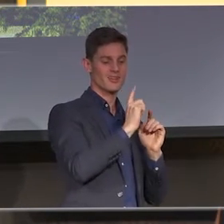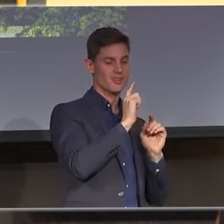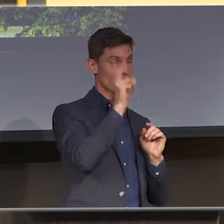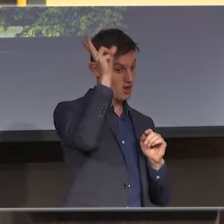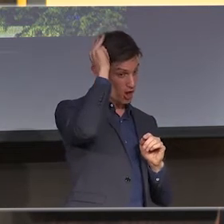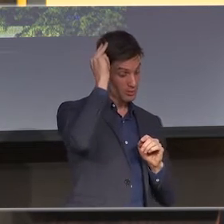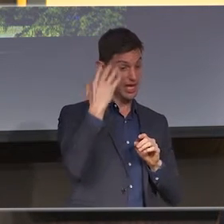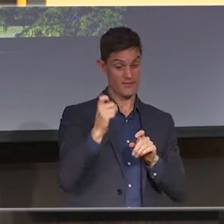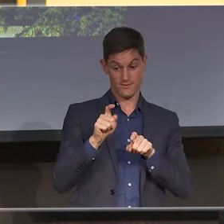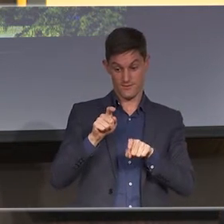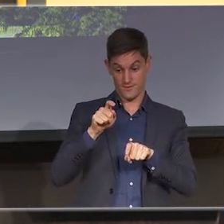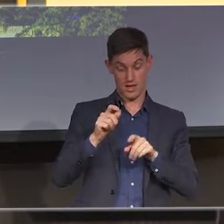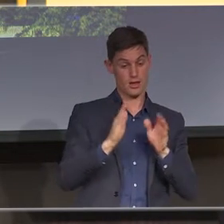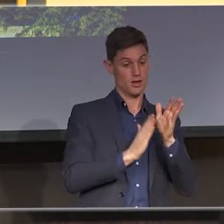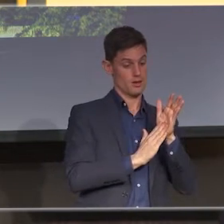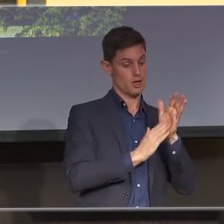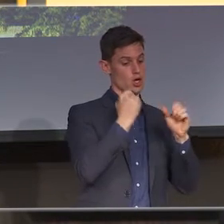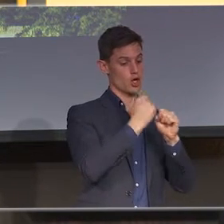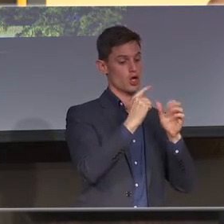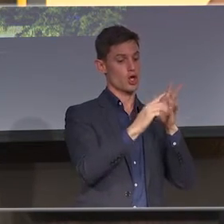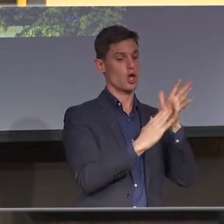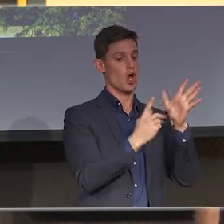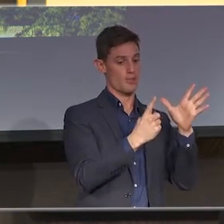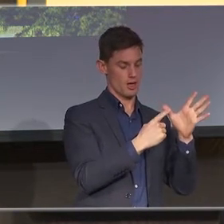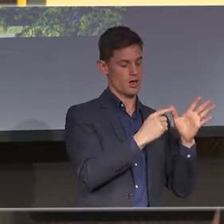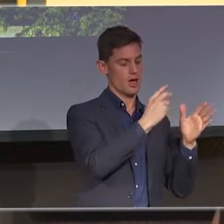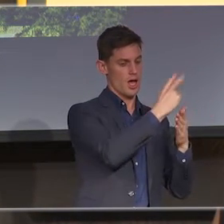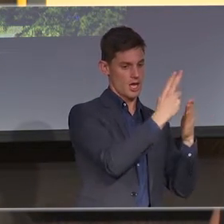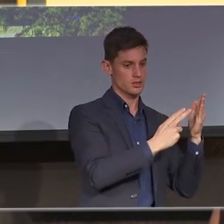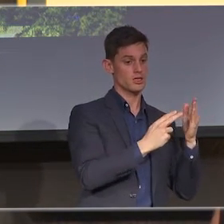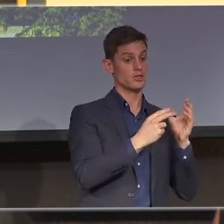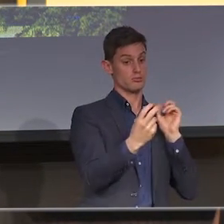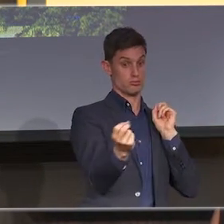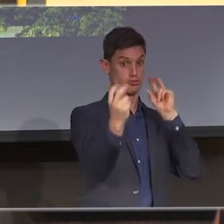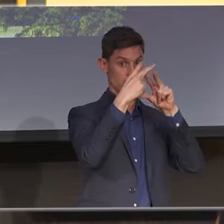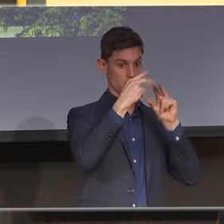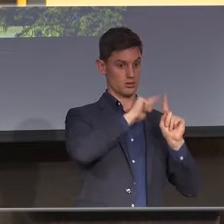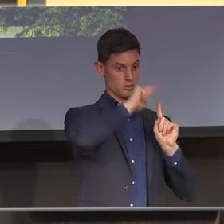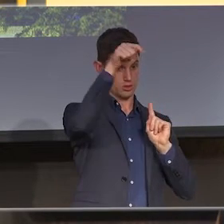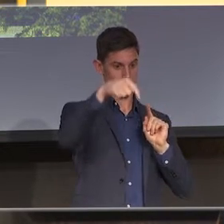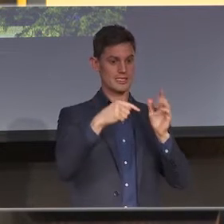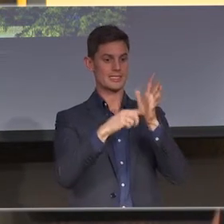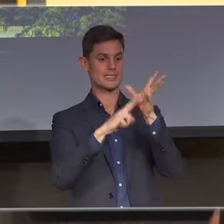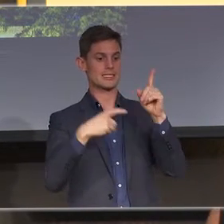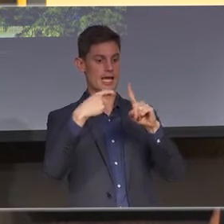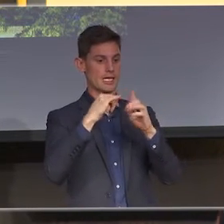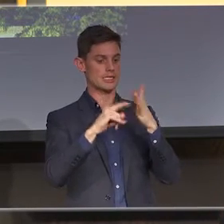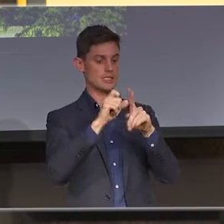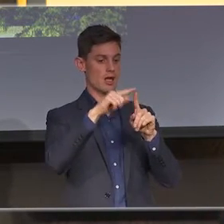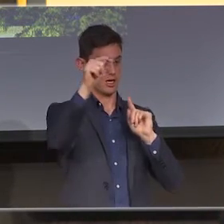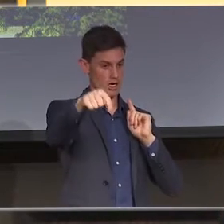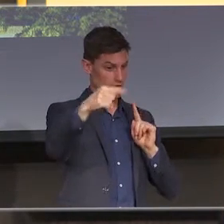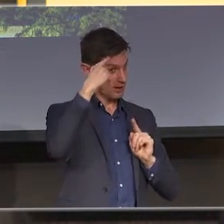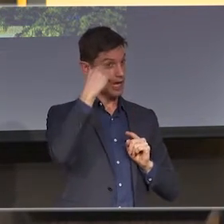bicycle bridge connects the Gallery of Modern Art, Goma, to Tang Street on the other side of the river. Now, imagine if some of the $63